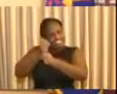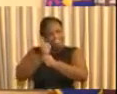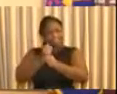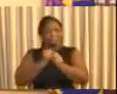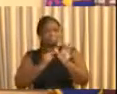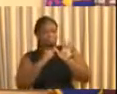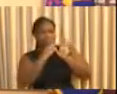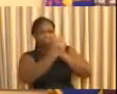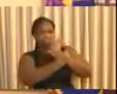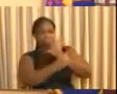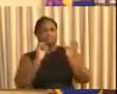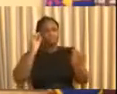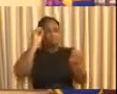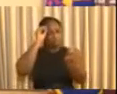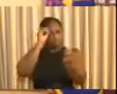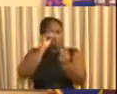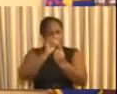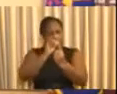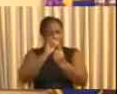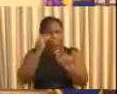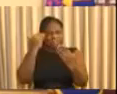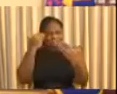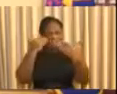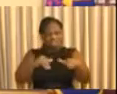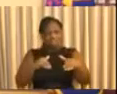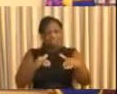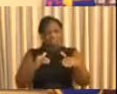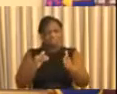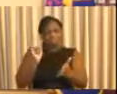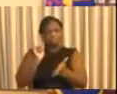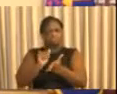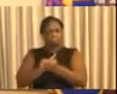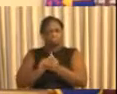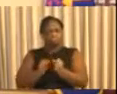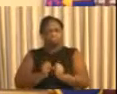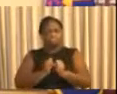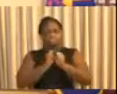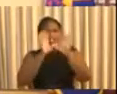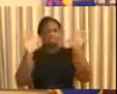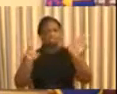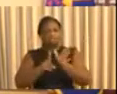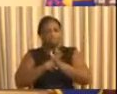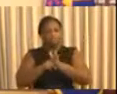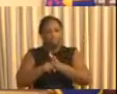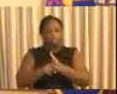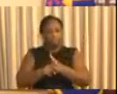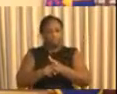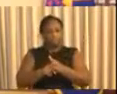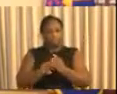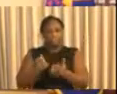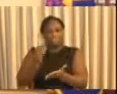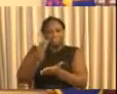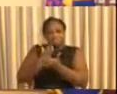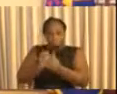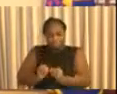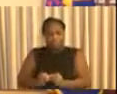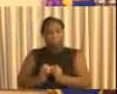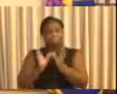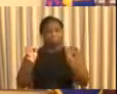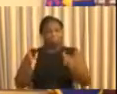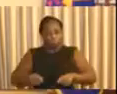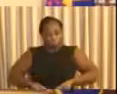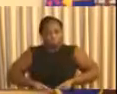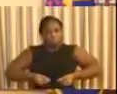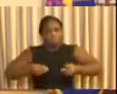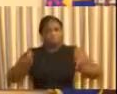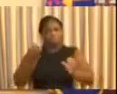key objectives: limit and stop the importation of the virus, contain its spread,